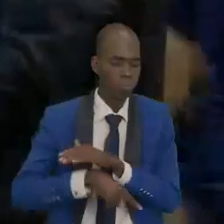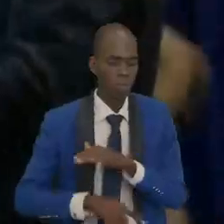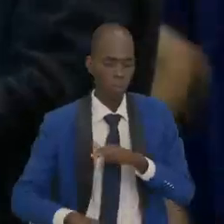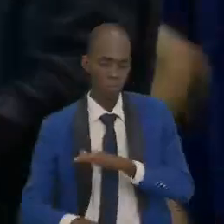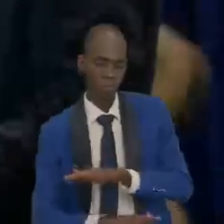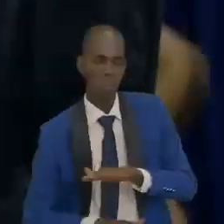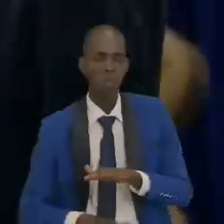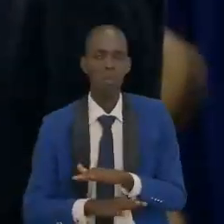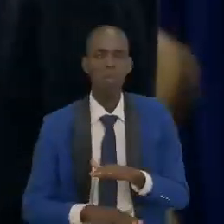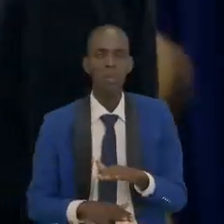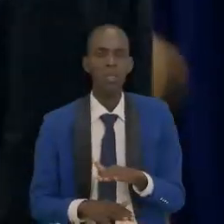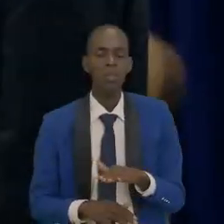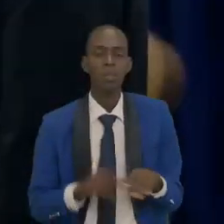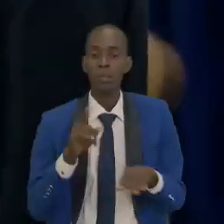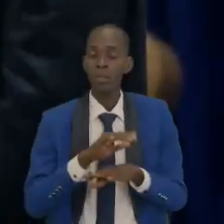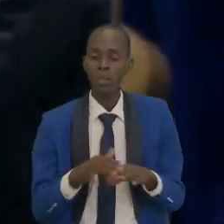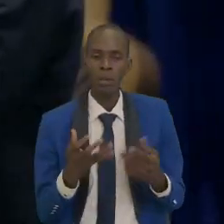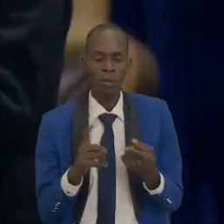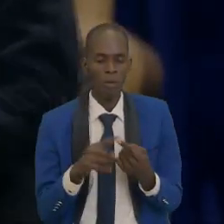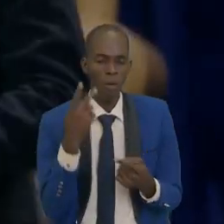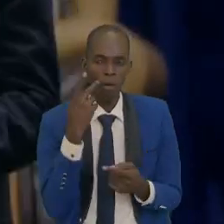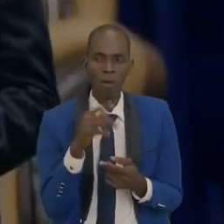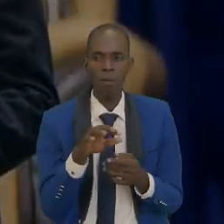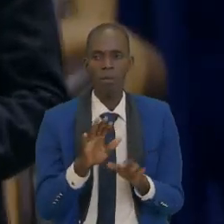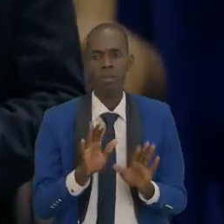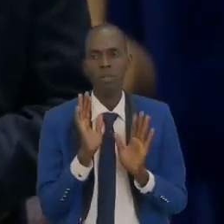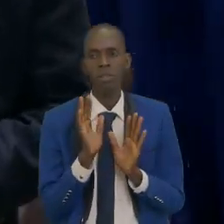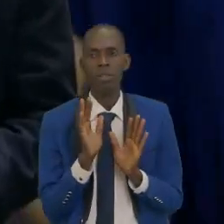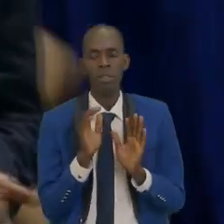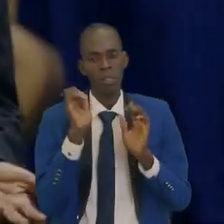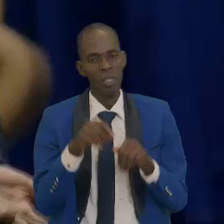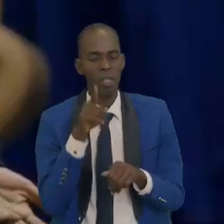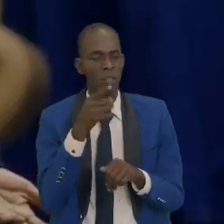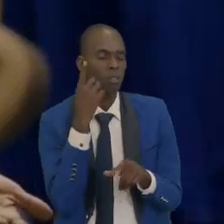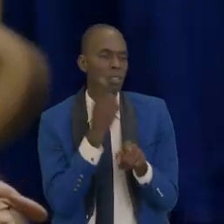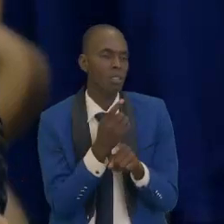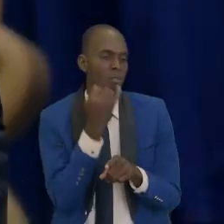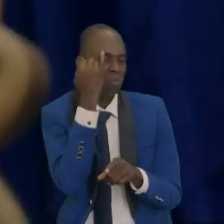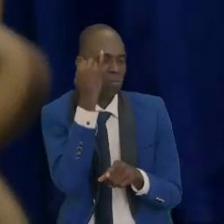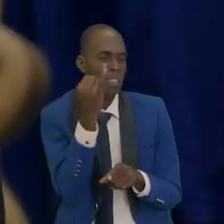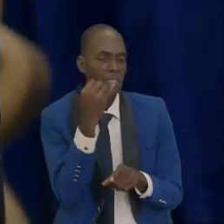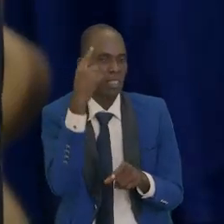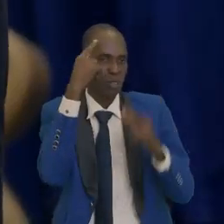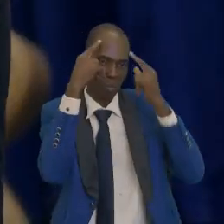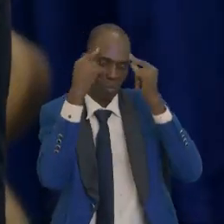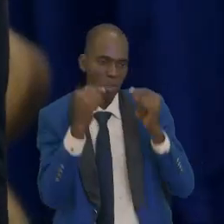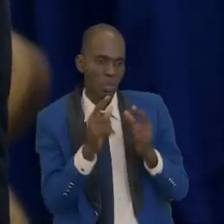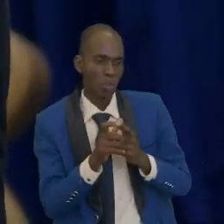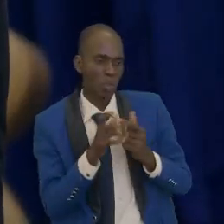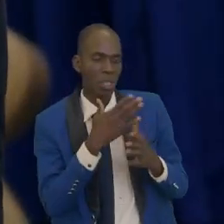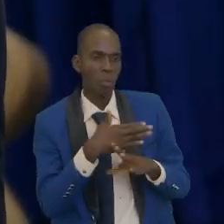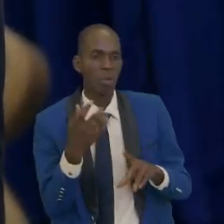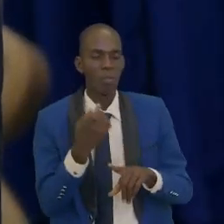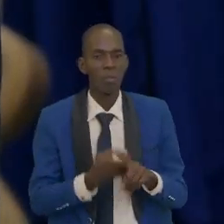he doesn't want to find fear can you imagine Moses running away from The Magicians because of